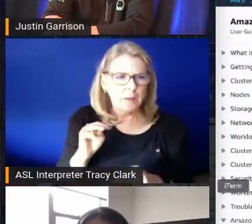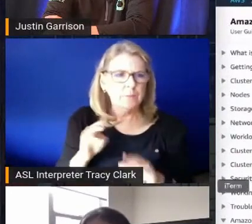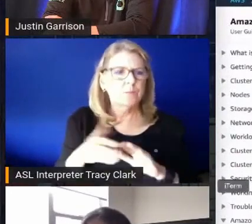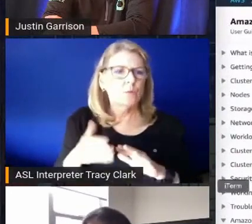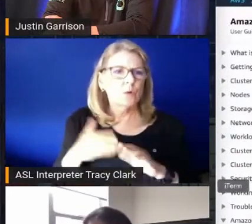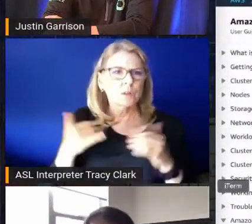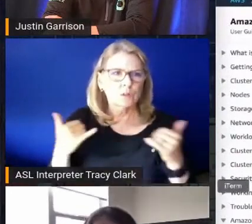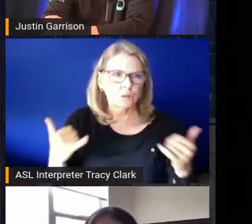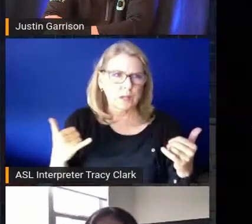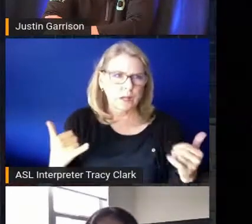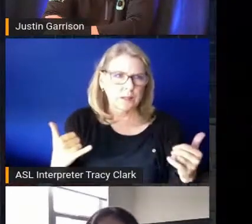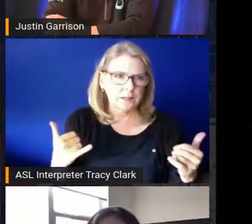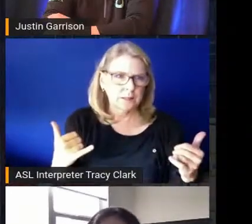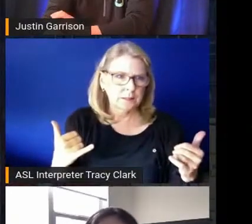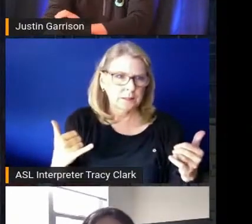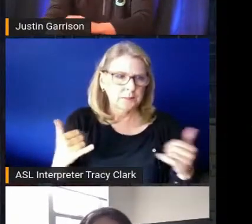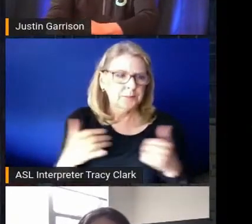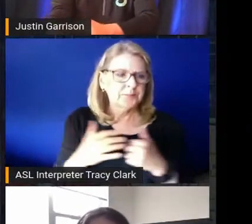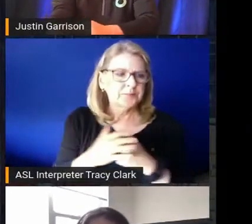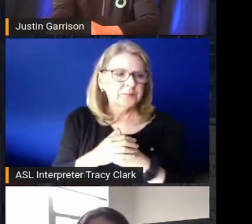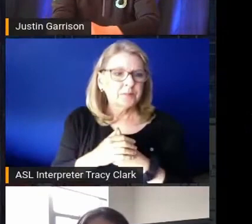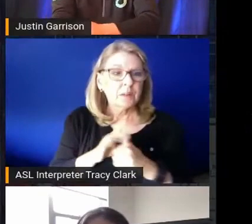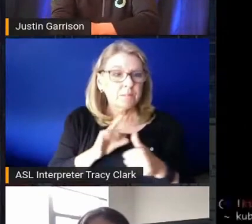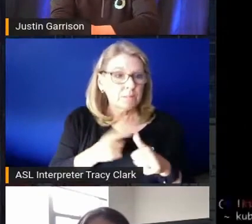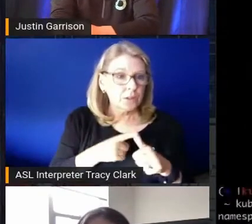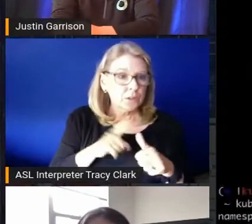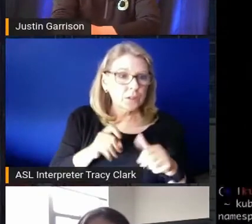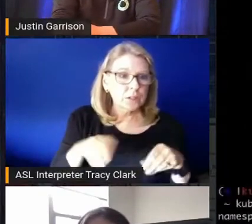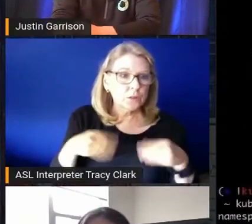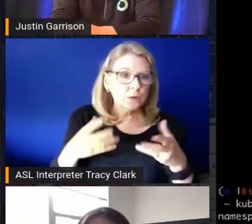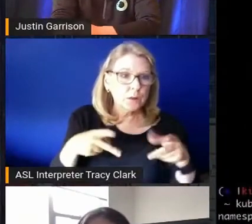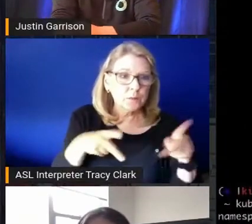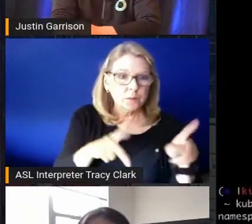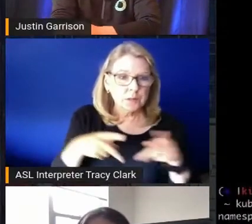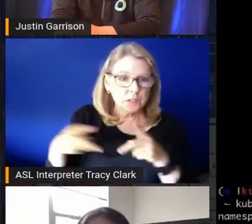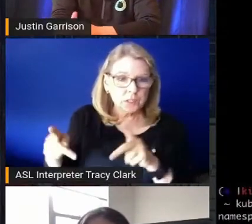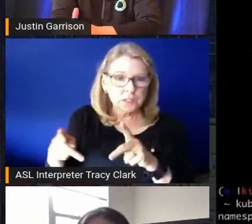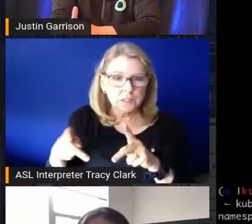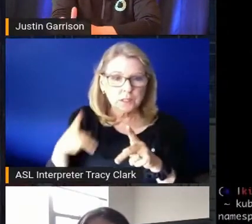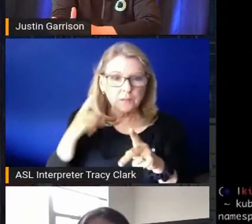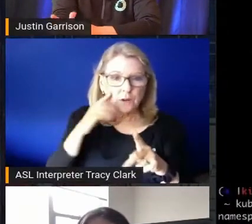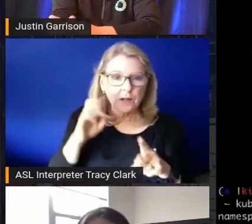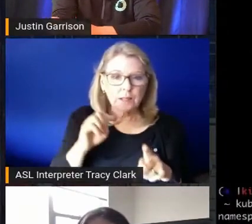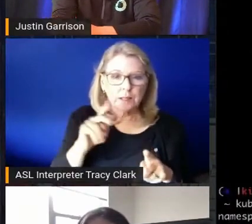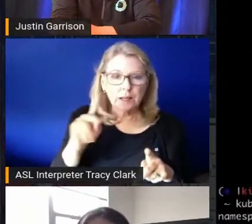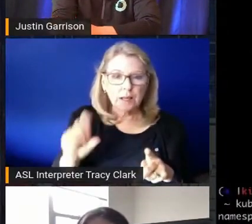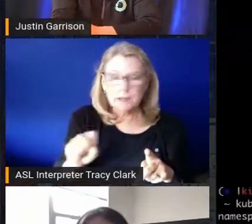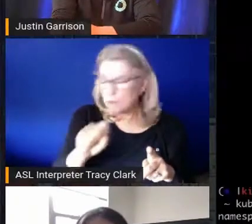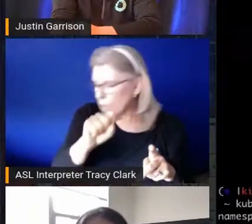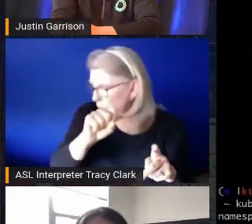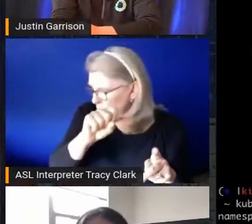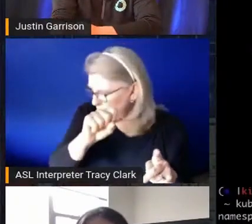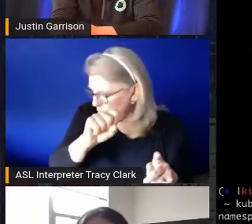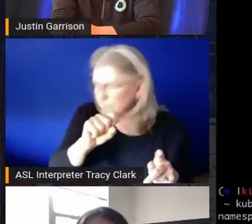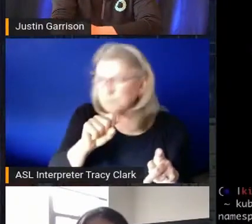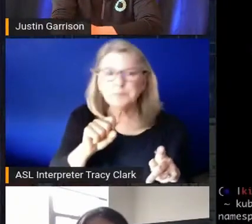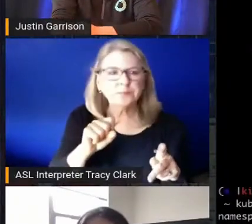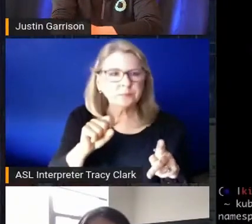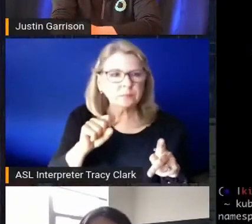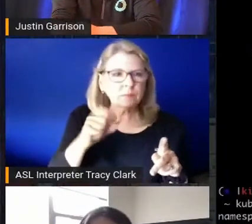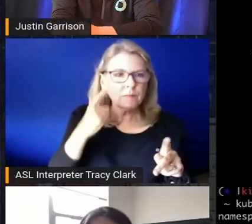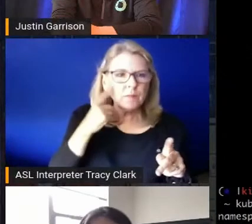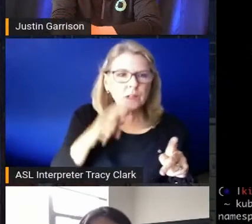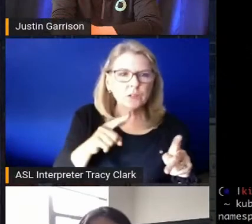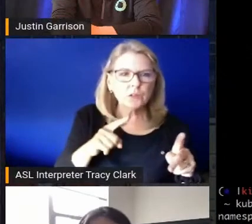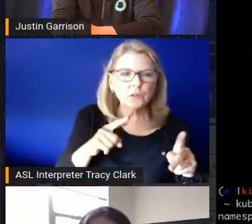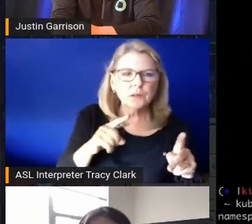So first, you need to grant permissions for the EKS connector to impersonate the user you're using to log into the console. In our